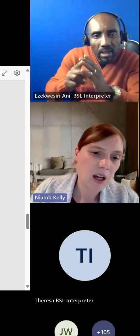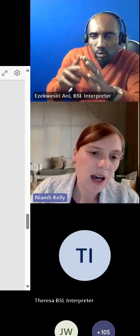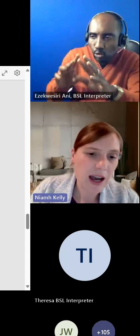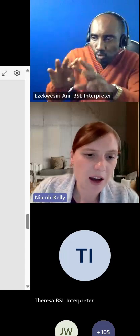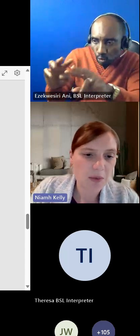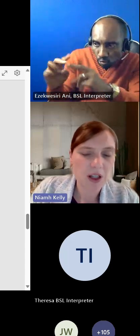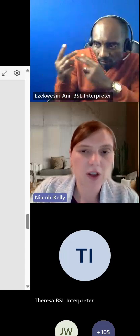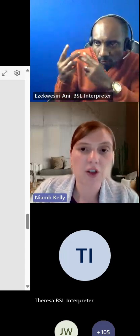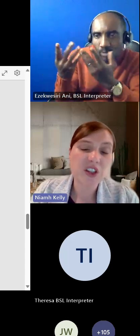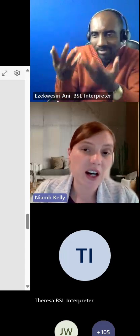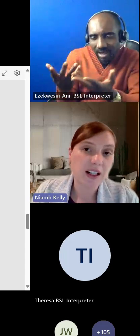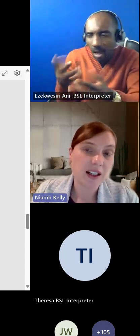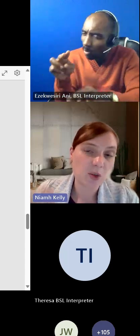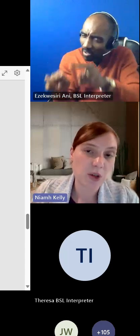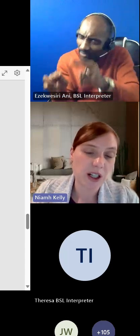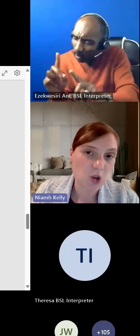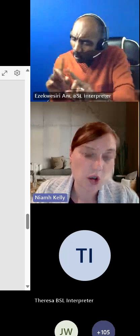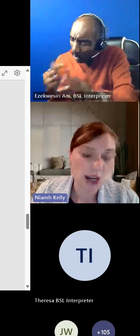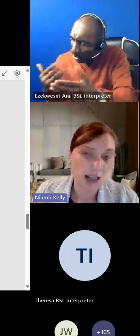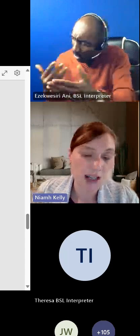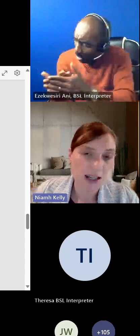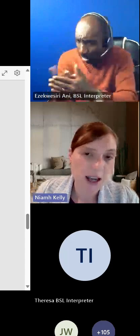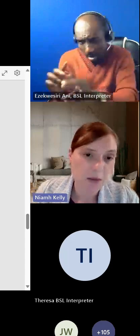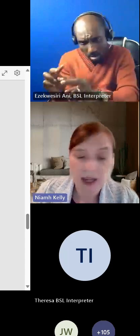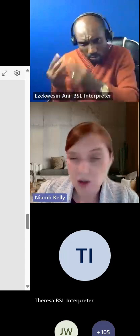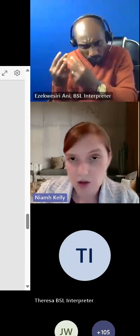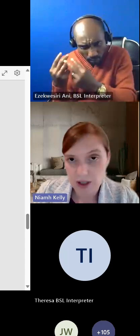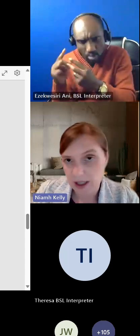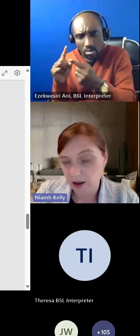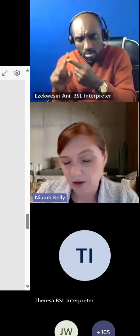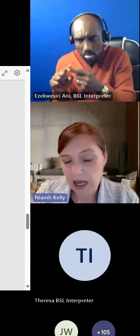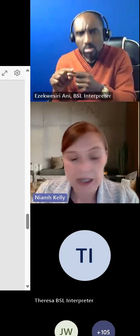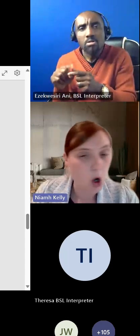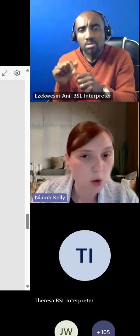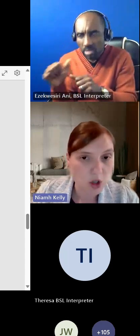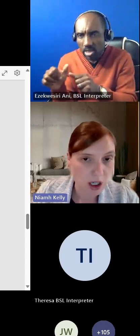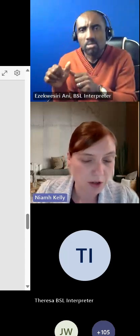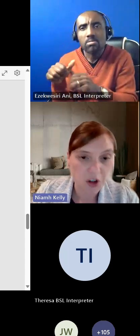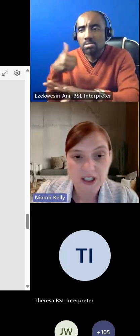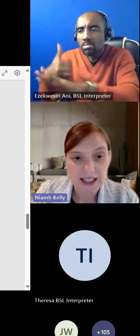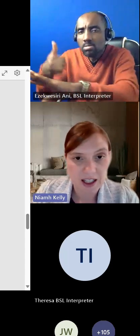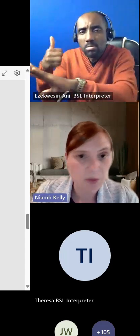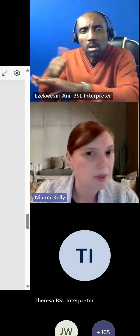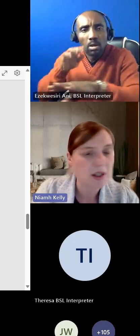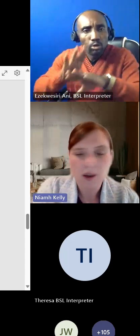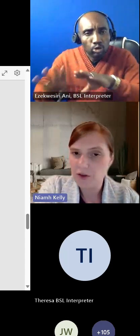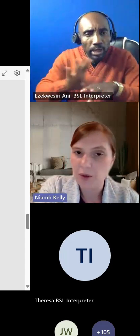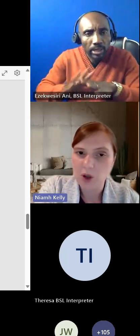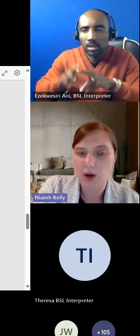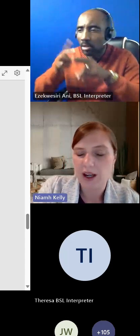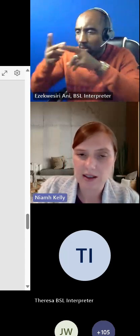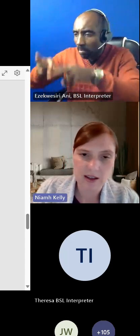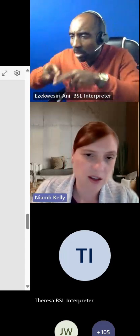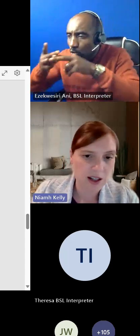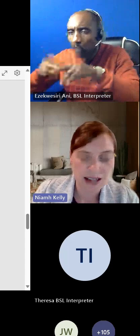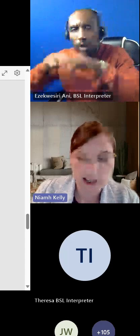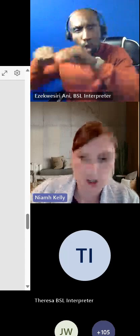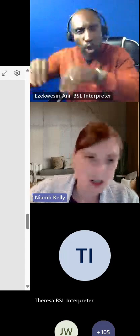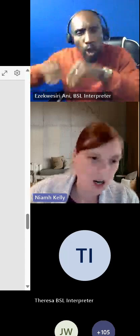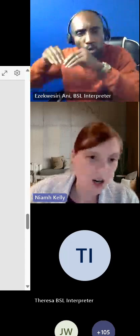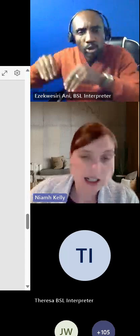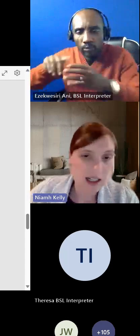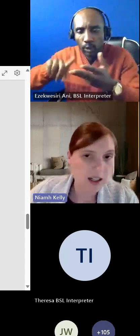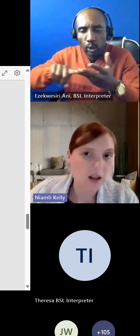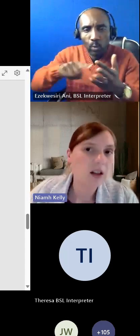now. You're starting to bring in training and mentoring and coaching for your teams, from UX